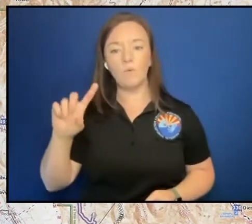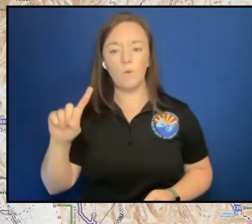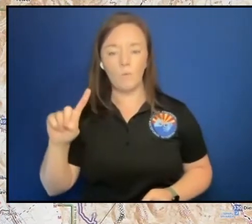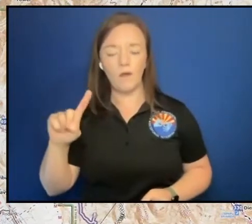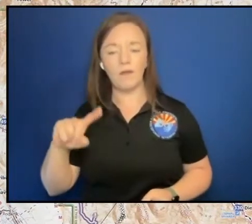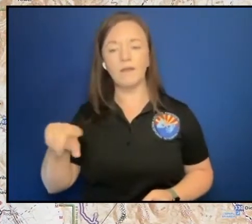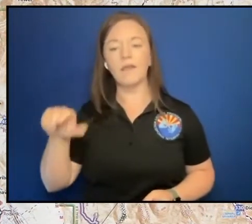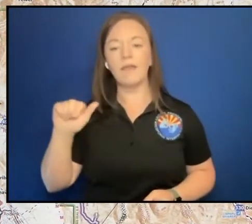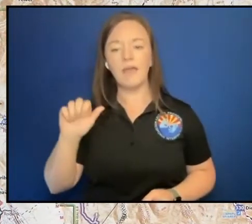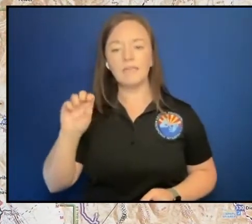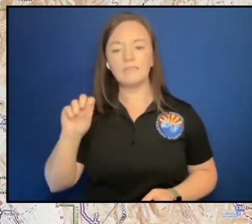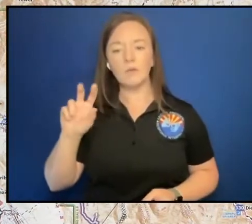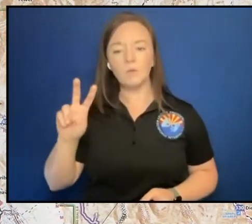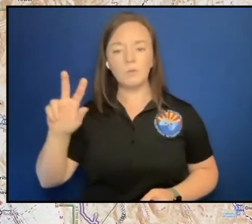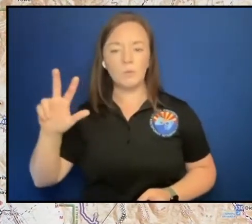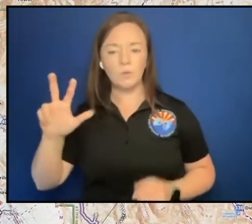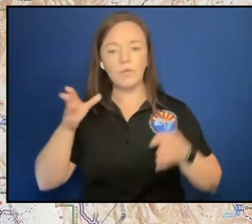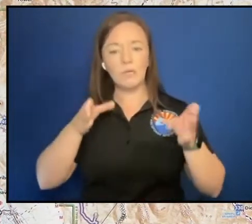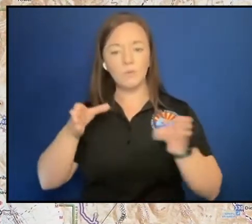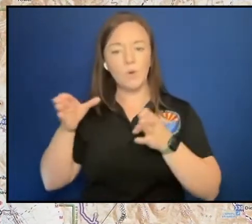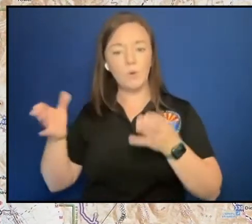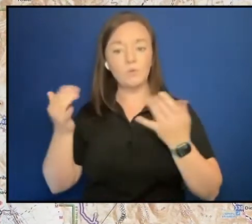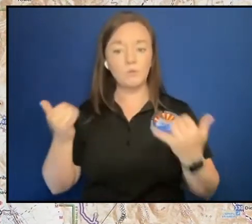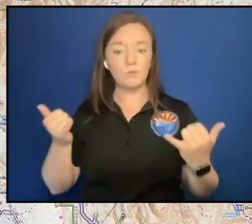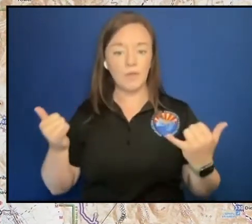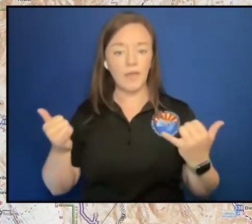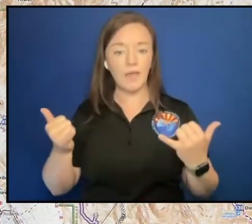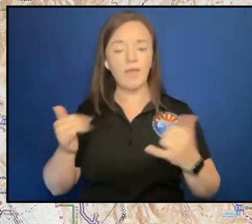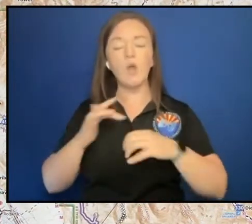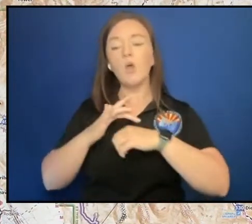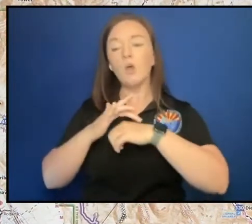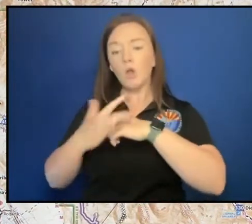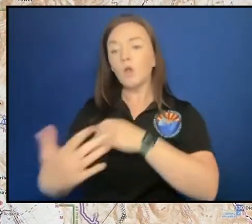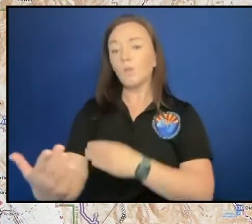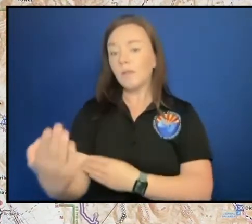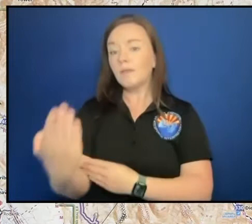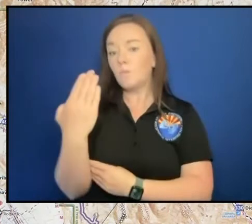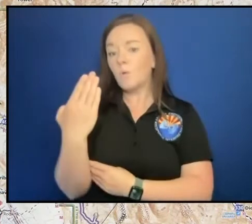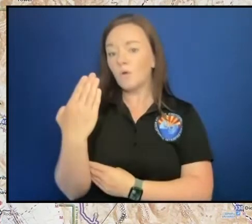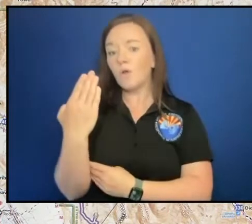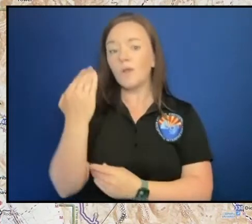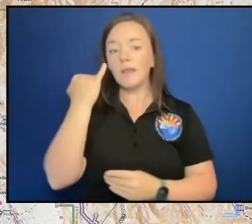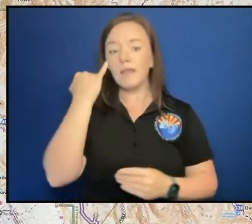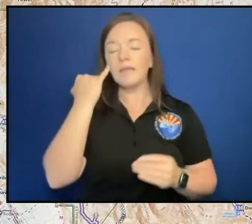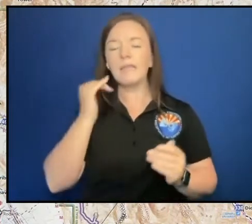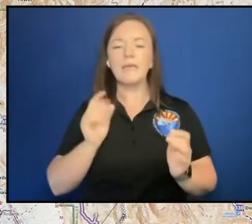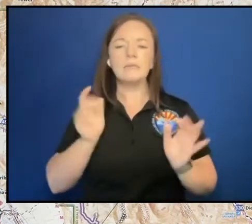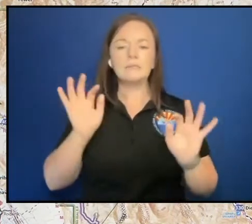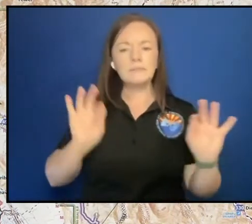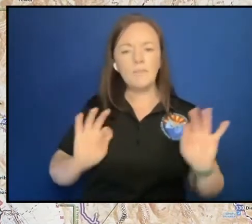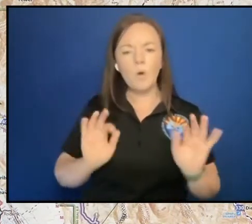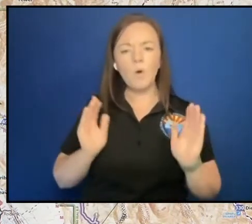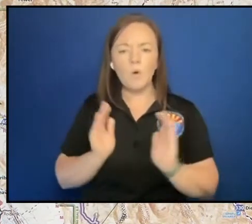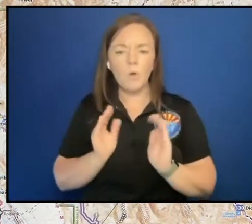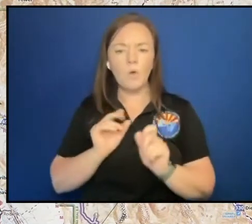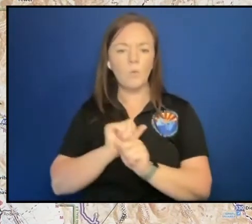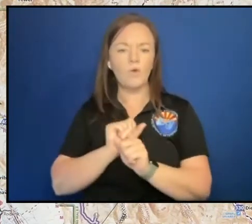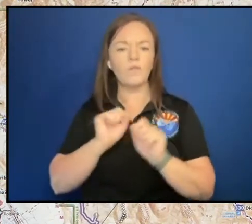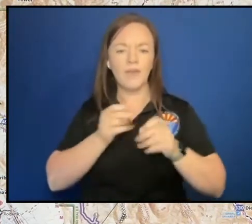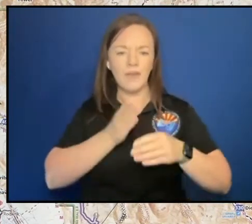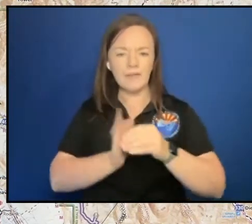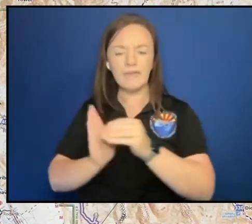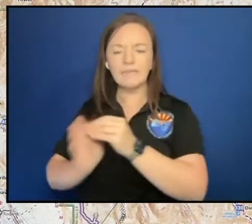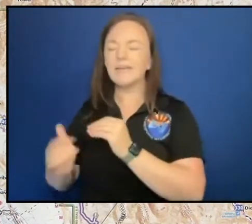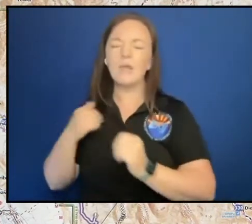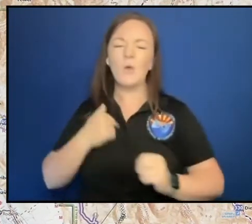A023 road today. Early in the morning, if there's small pieces of work that they can get done in there. We're not going to commit people very